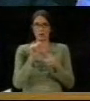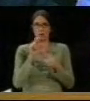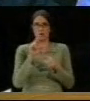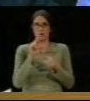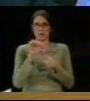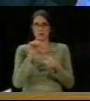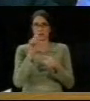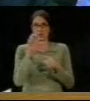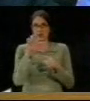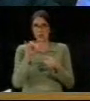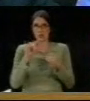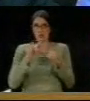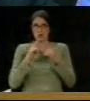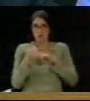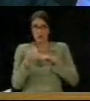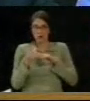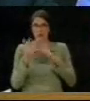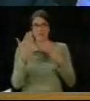good,